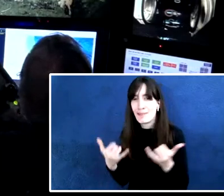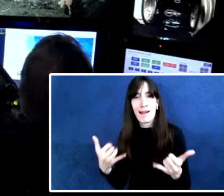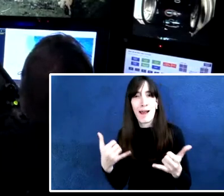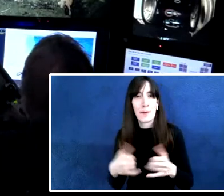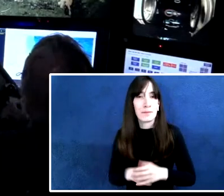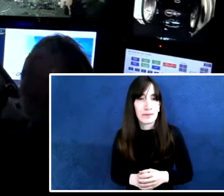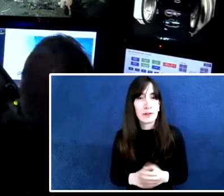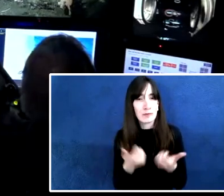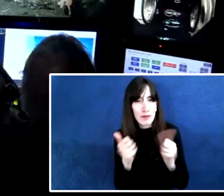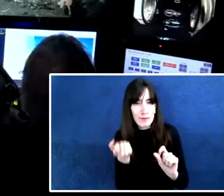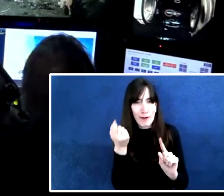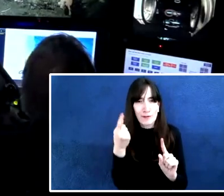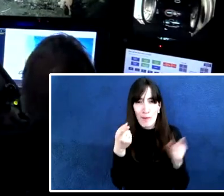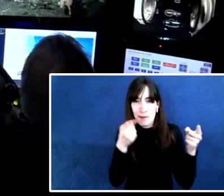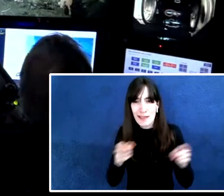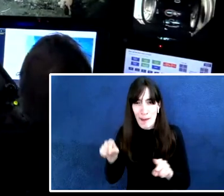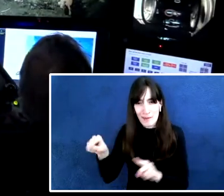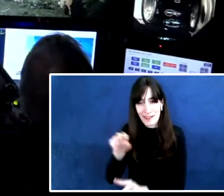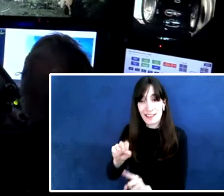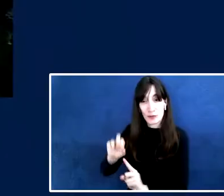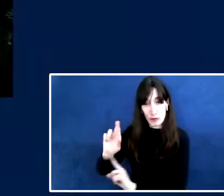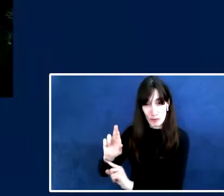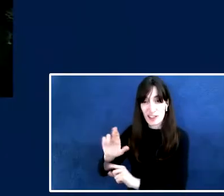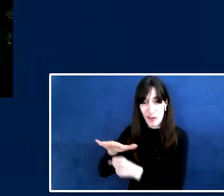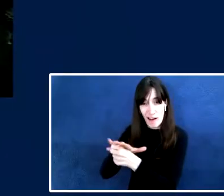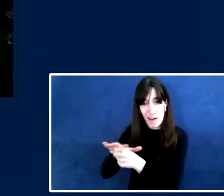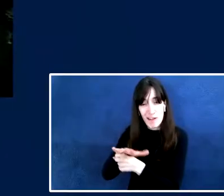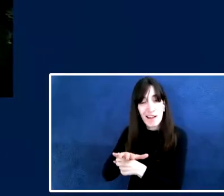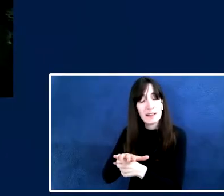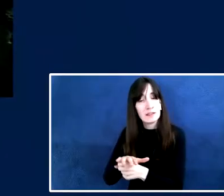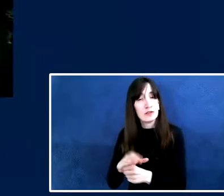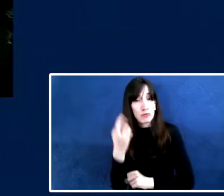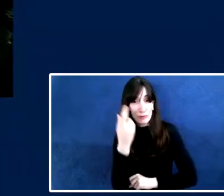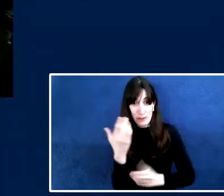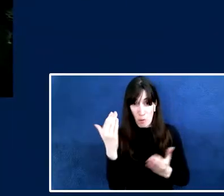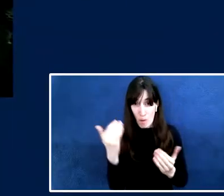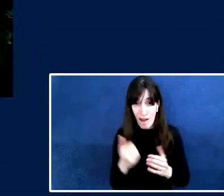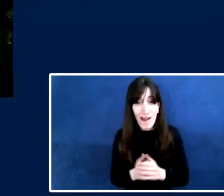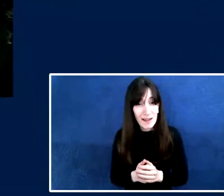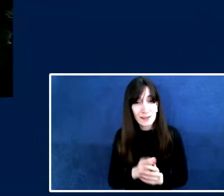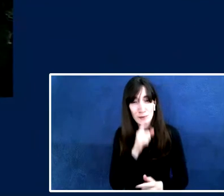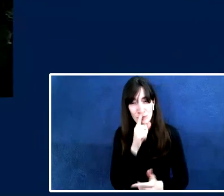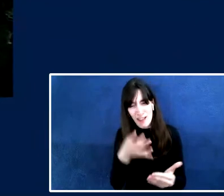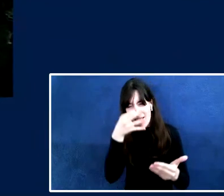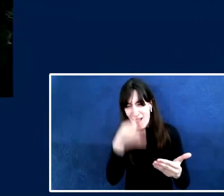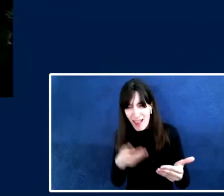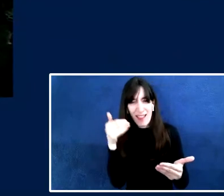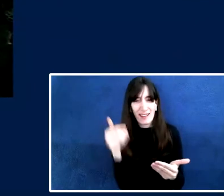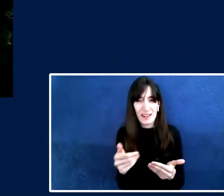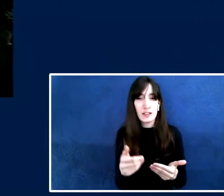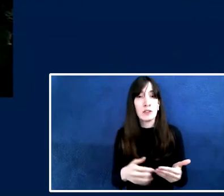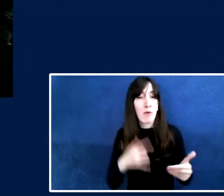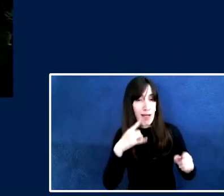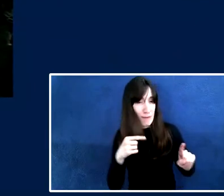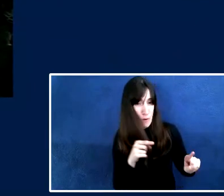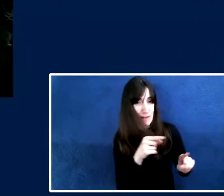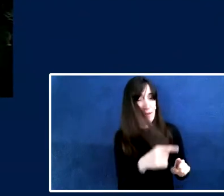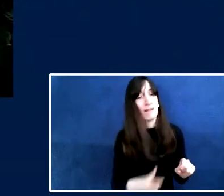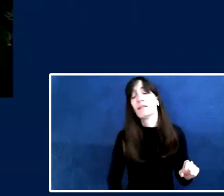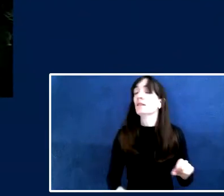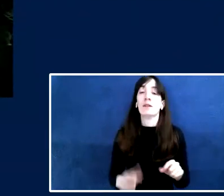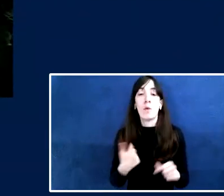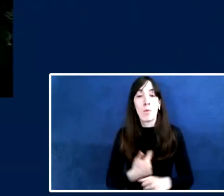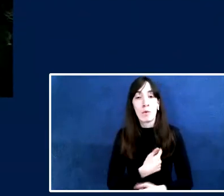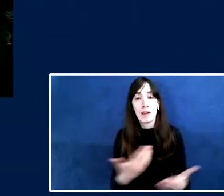what goes on at Sur Ridge, in part because it's so close. It's right in our backyard, and we're able to get here